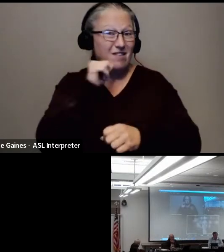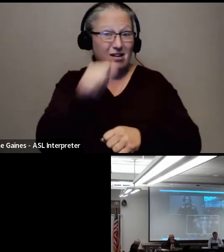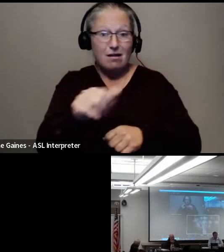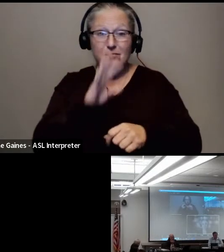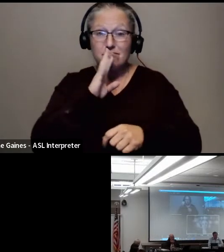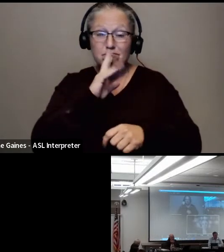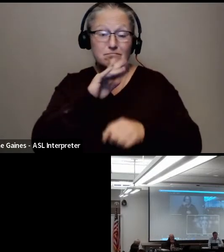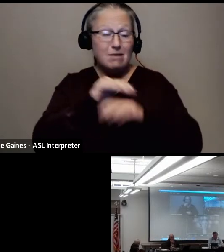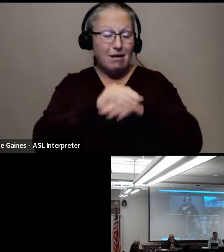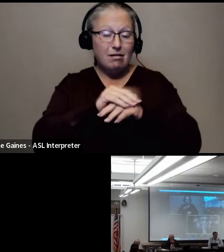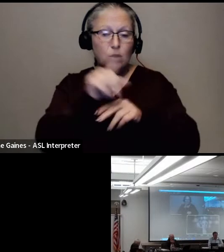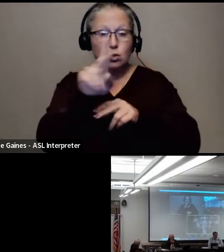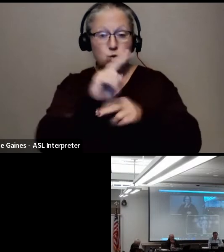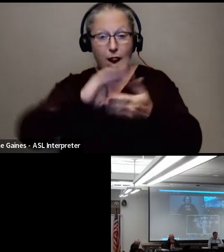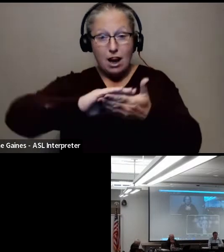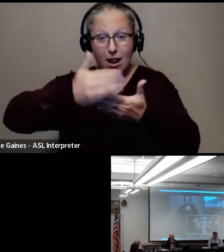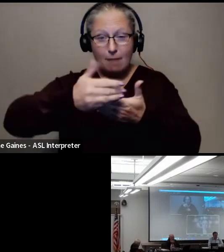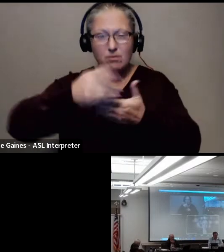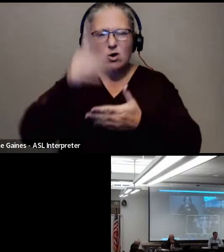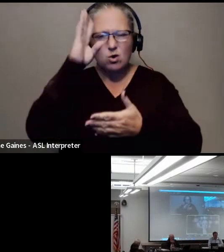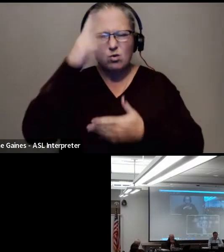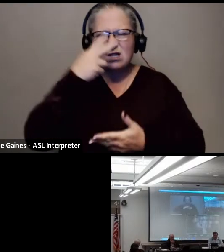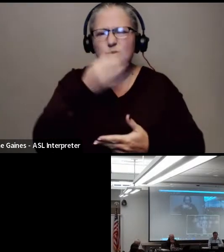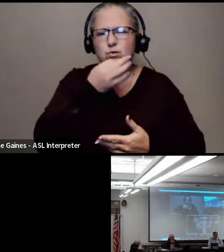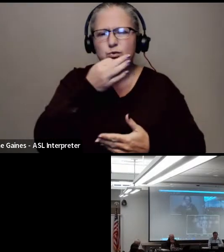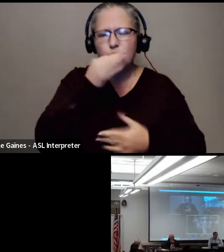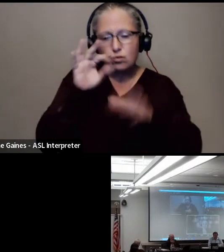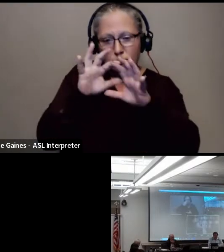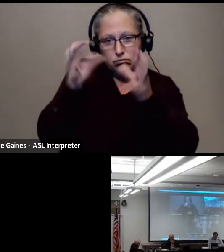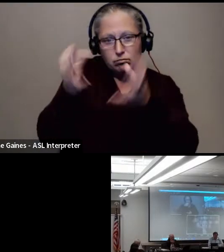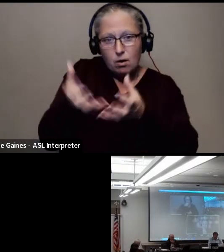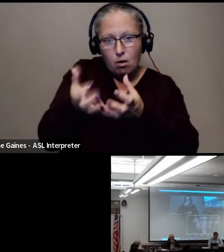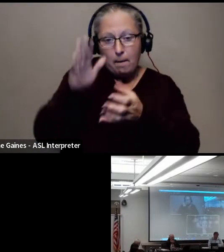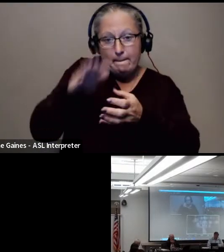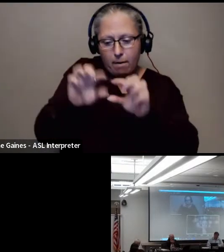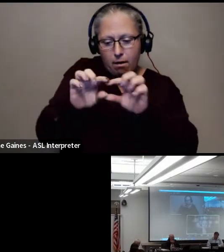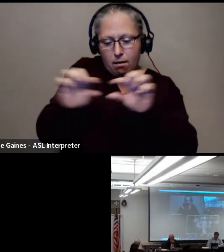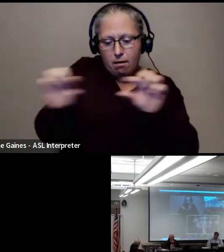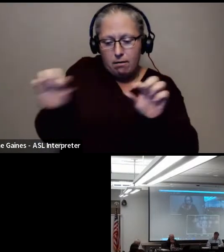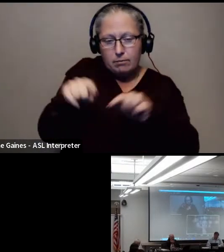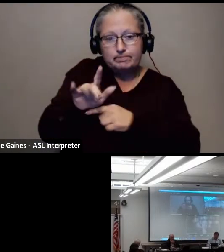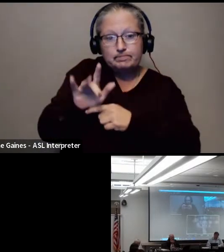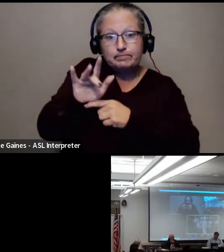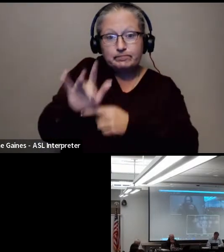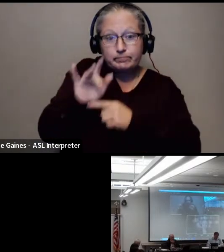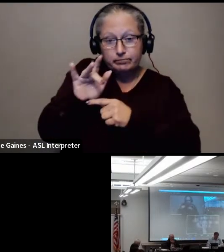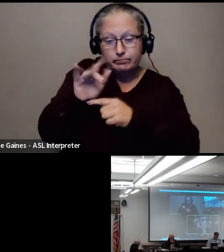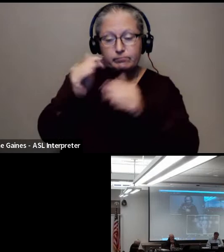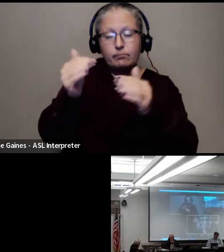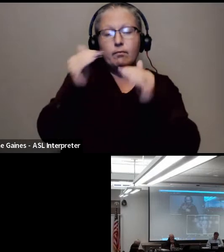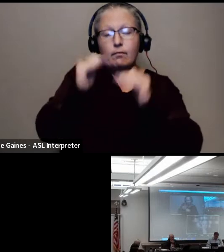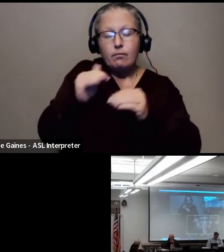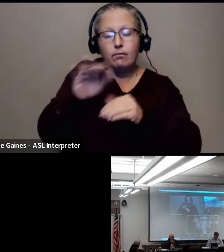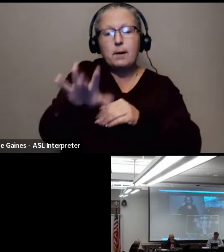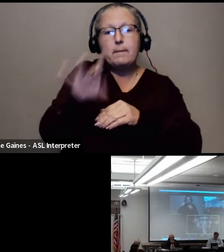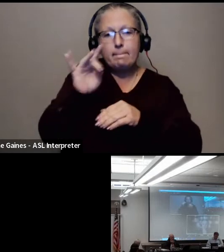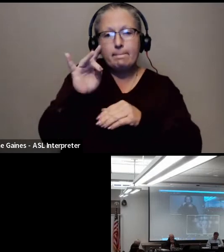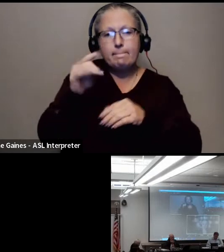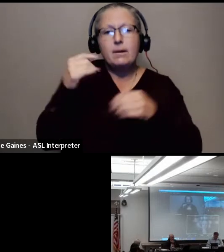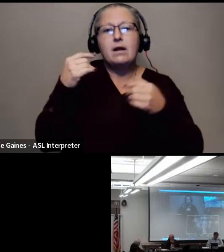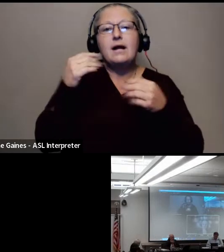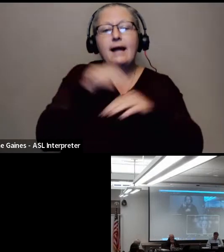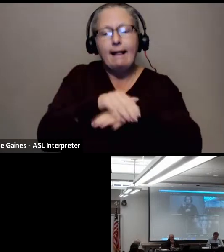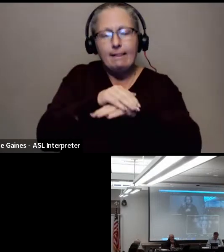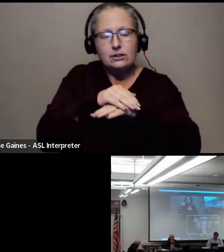and you're using your laptop, in a few seconds, you'll see an icon shaped like a globe at the bottom of your screen. Click on Language Interpretation and then